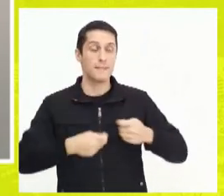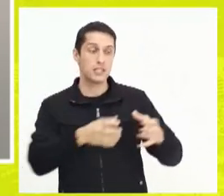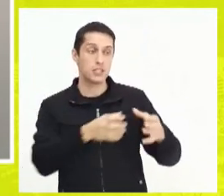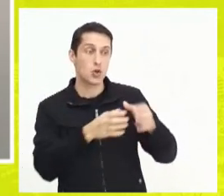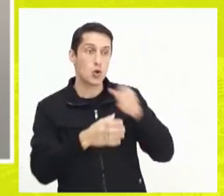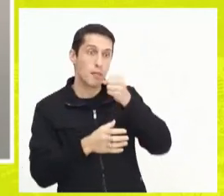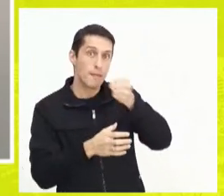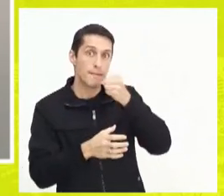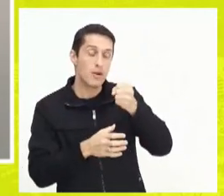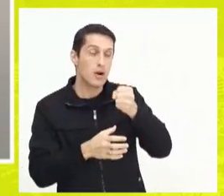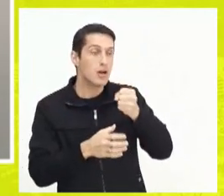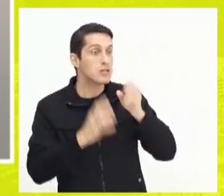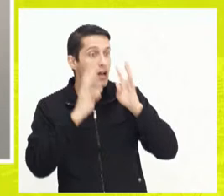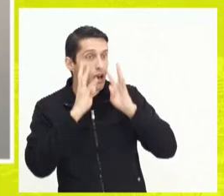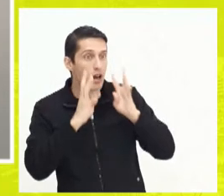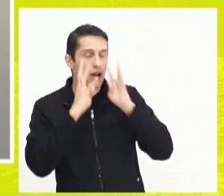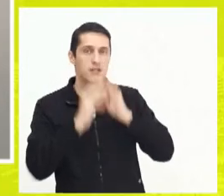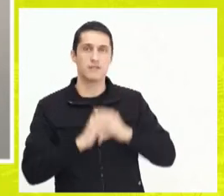reporters